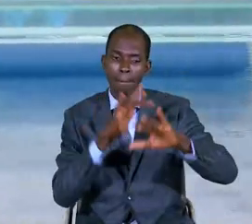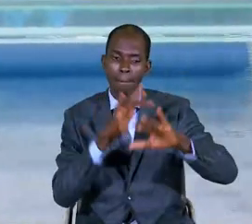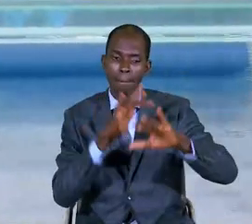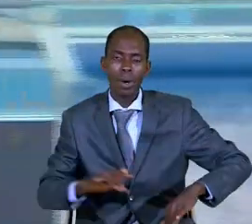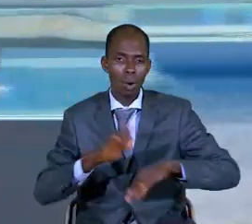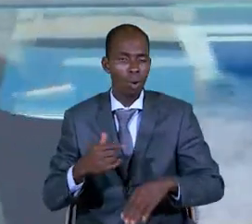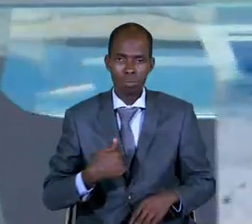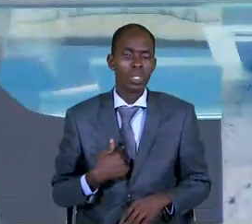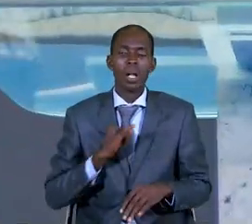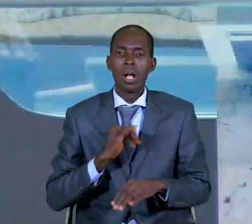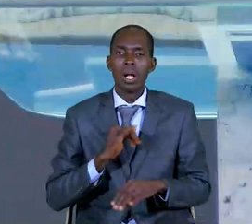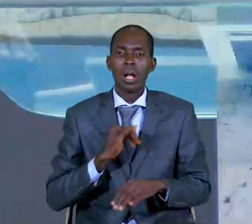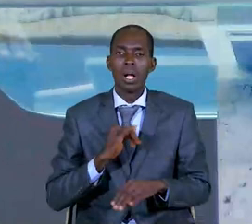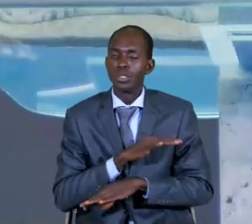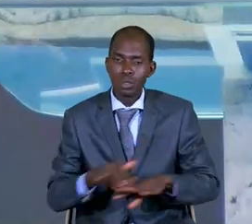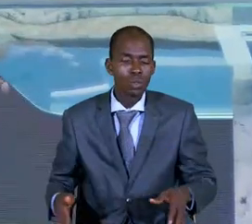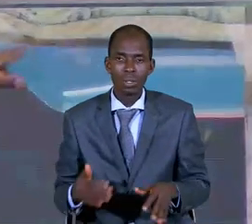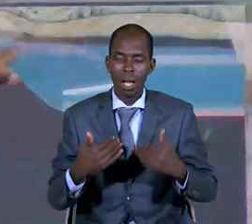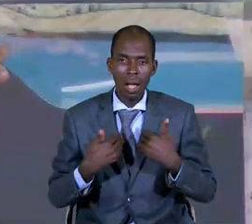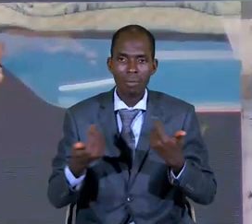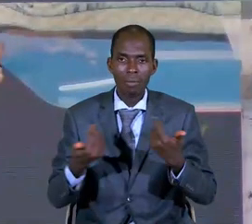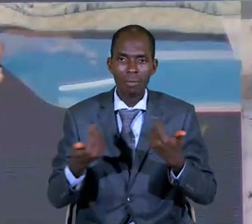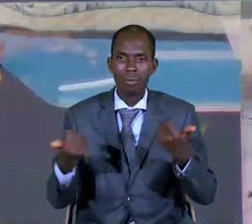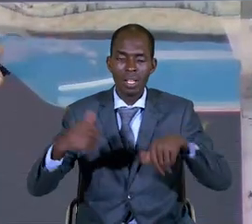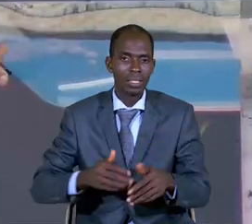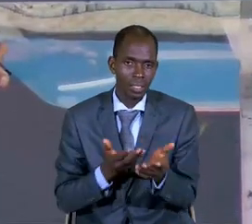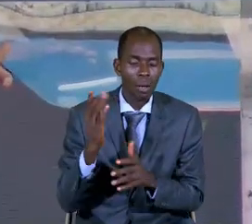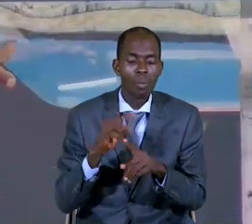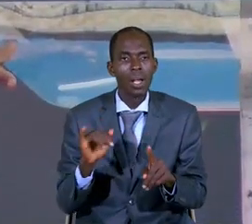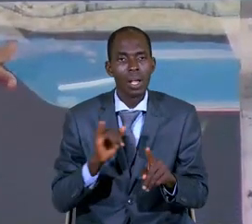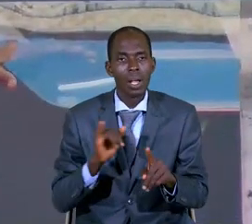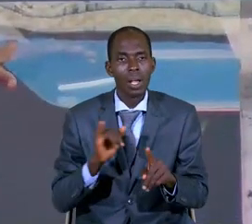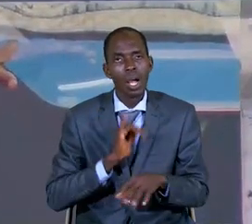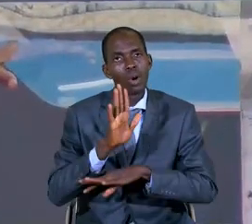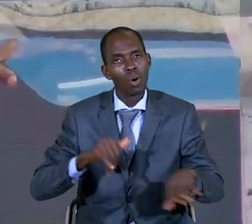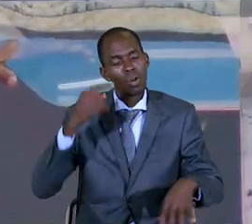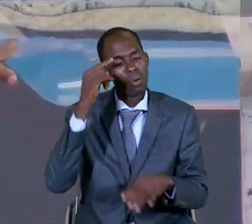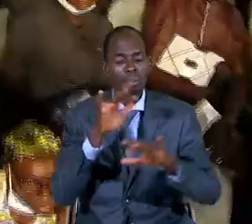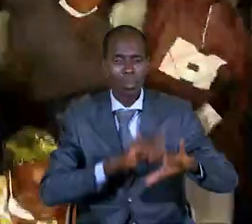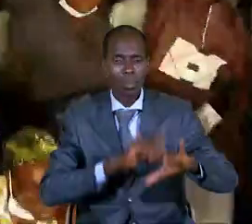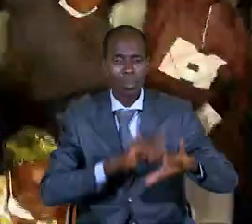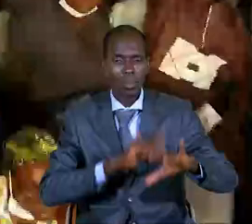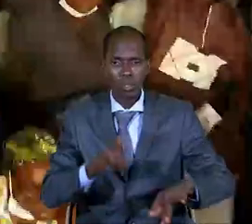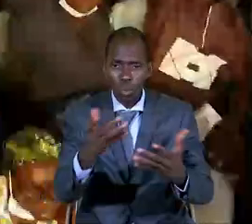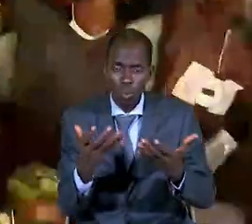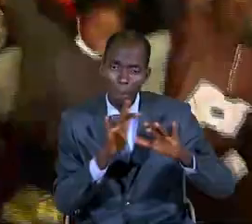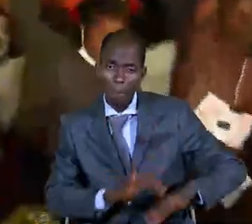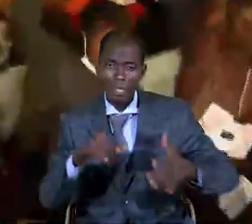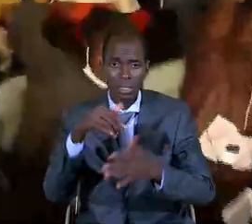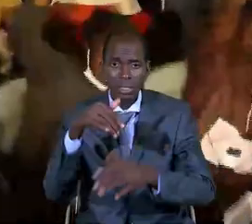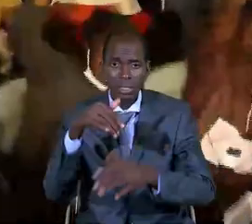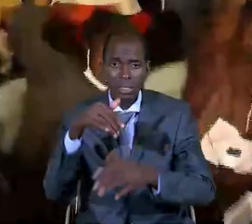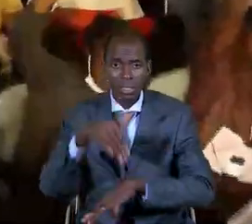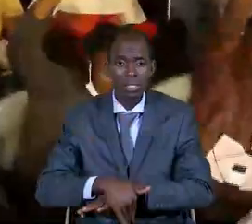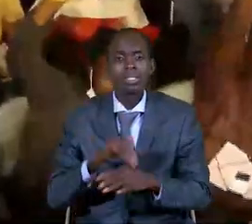I come for mercy. Anybody coming for mercy tonight? I said, anybody coming for mercy tonight? That's how